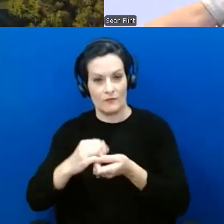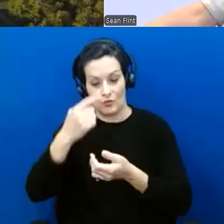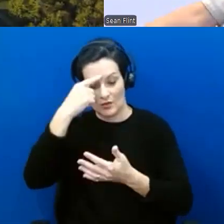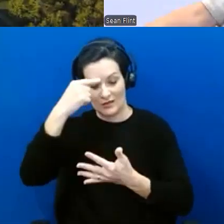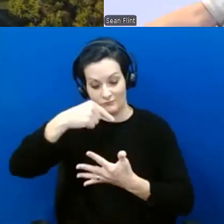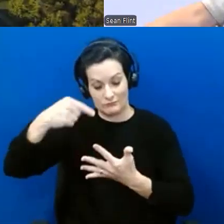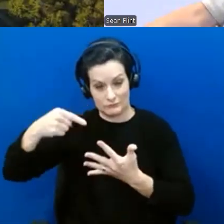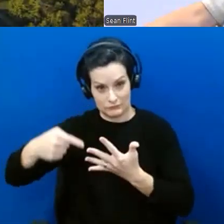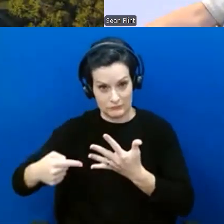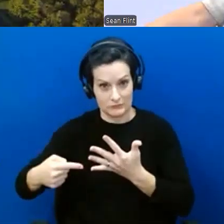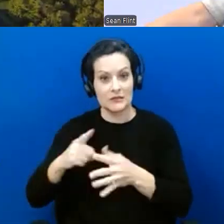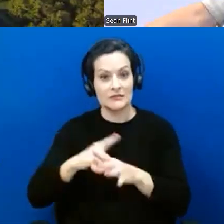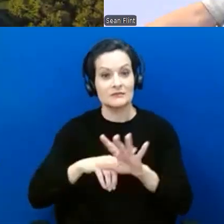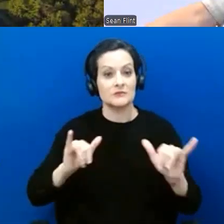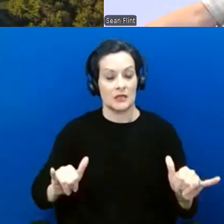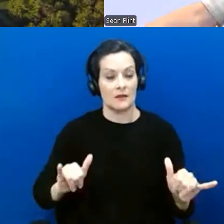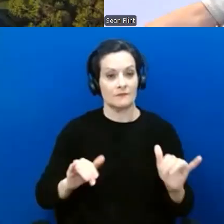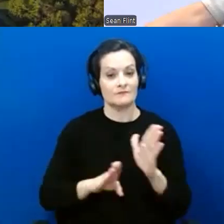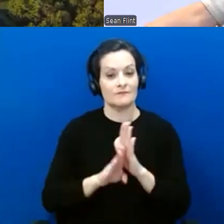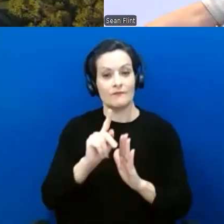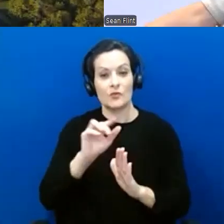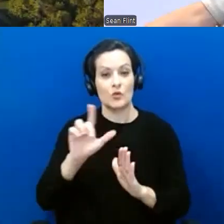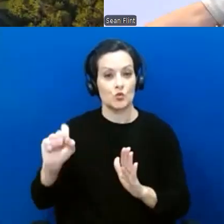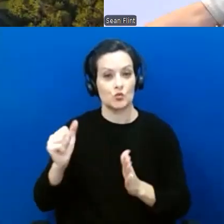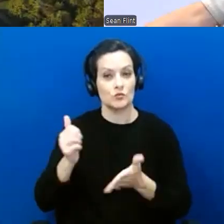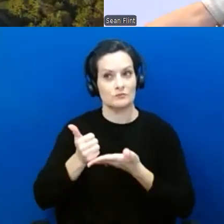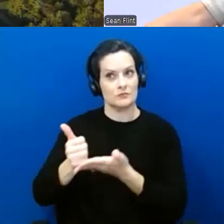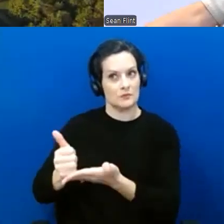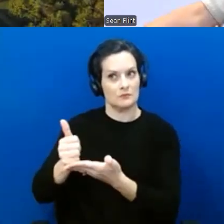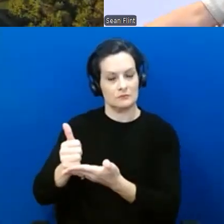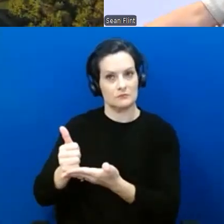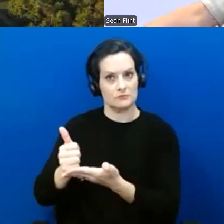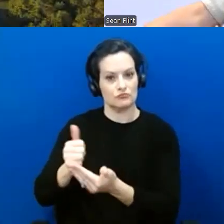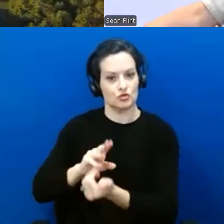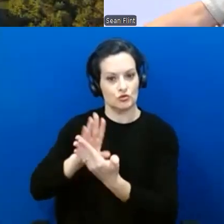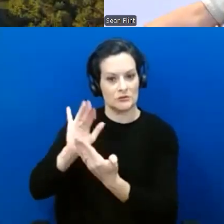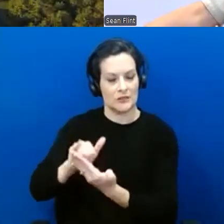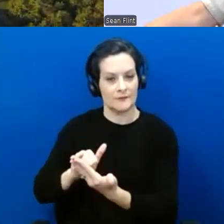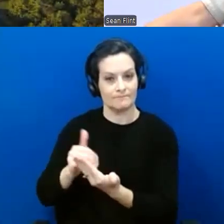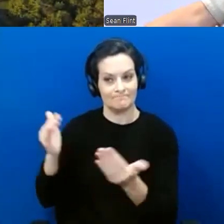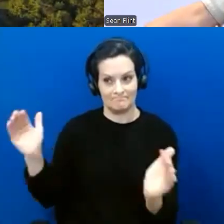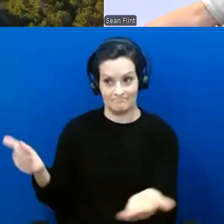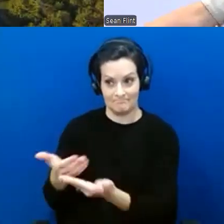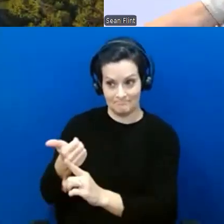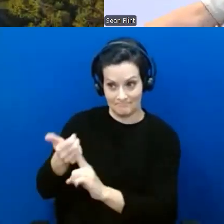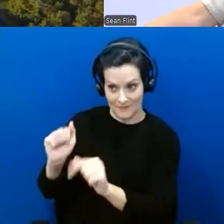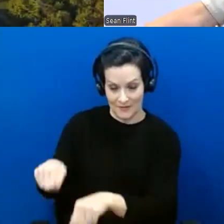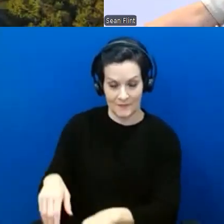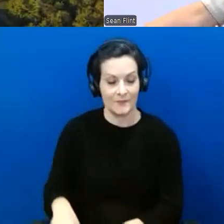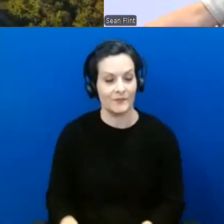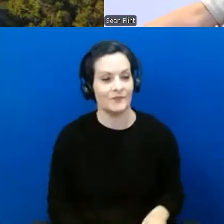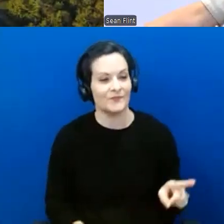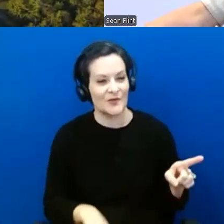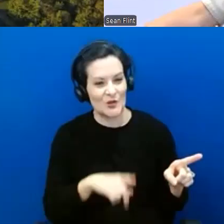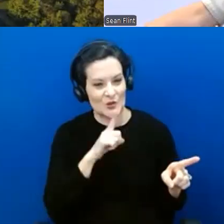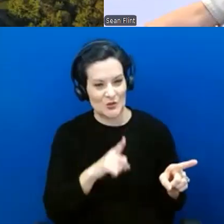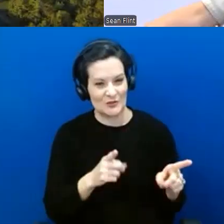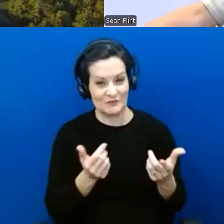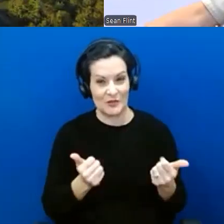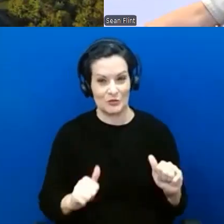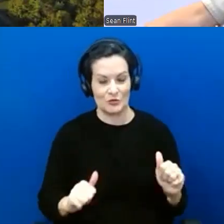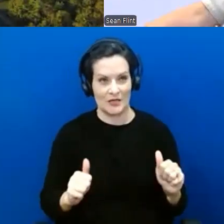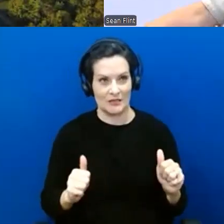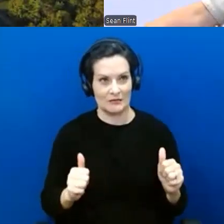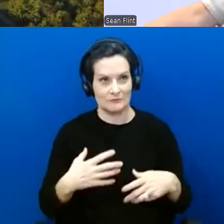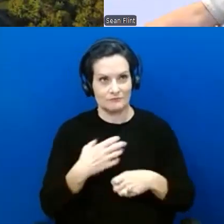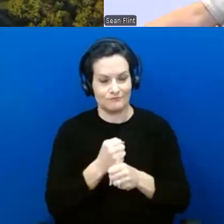and also, build some tools to address them. So with that, go ahead and introduce yourself a bit. Yeah, sure. So I'll try and keep my thoughts brief